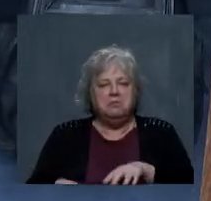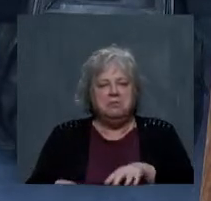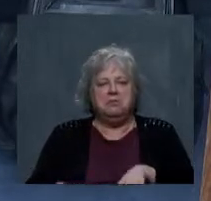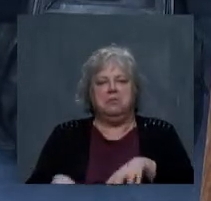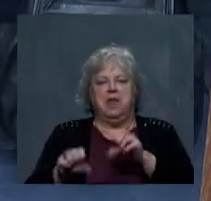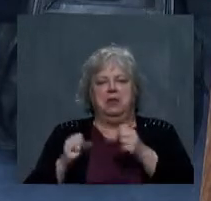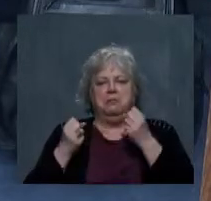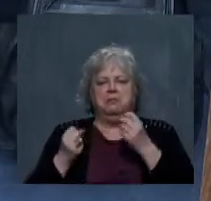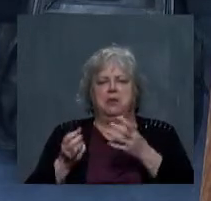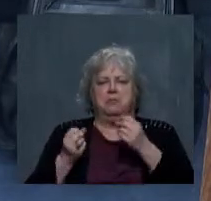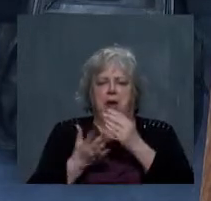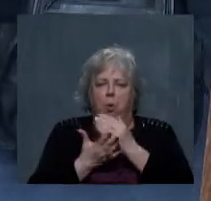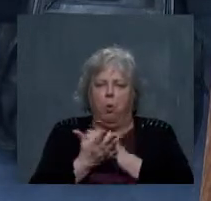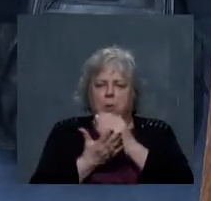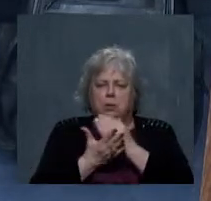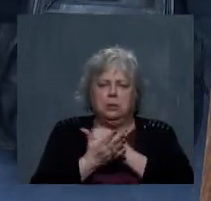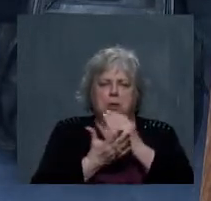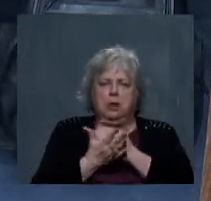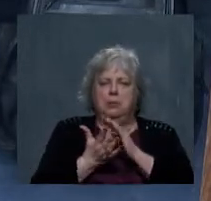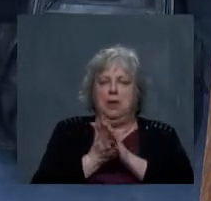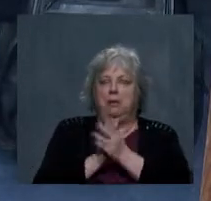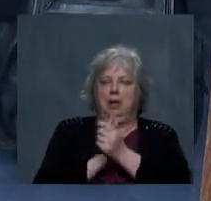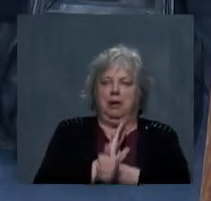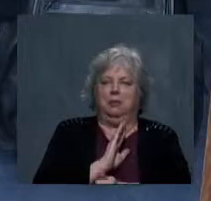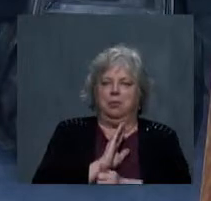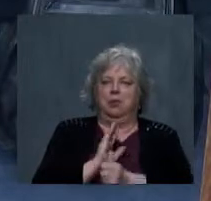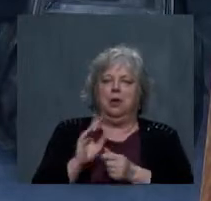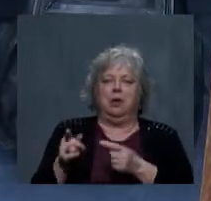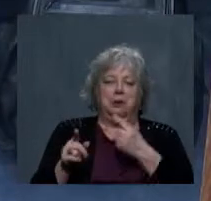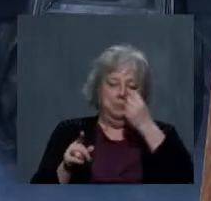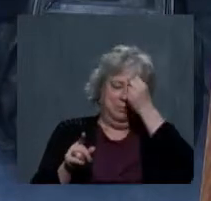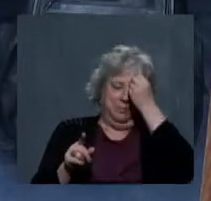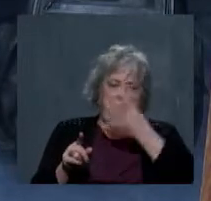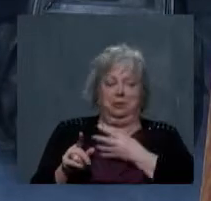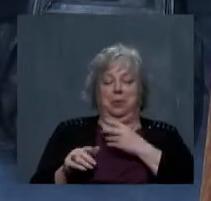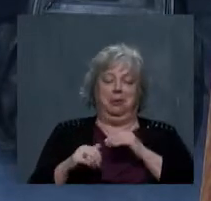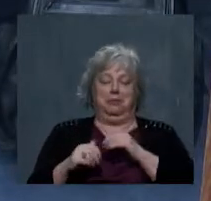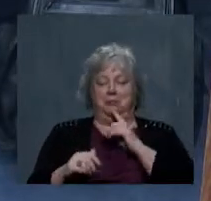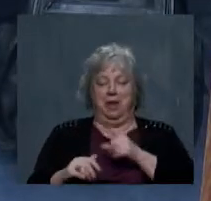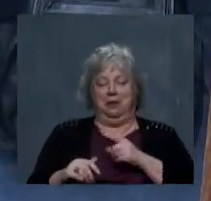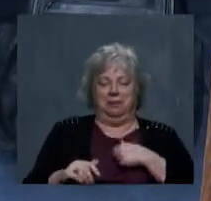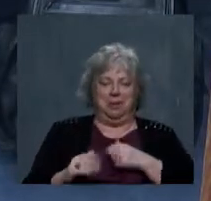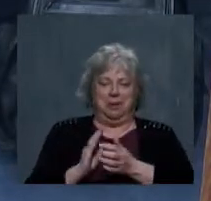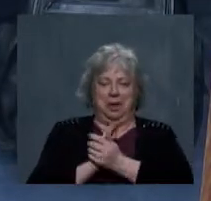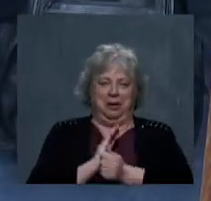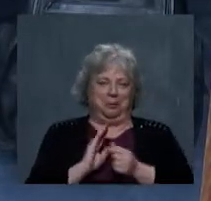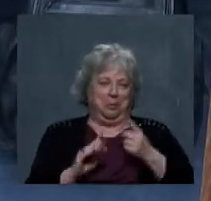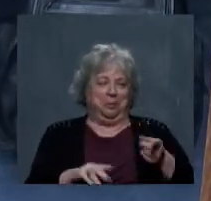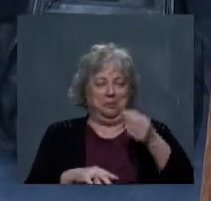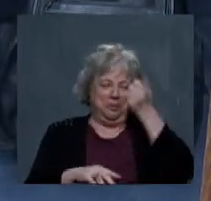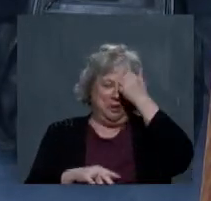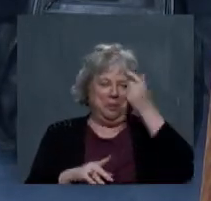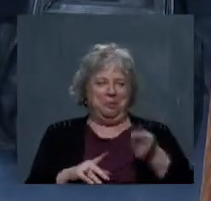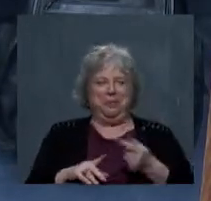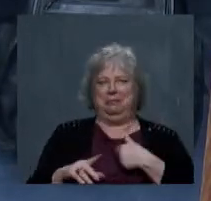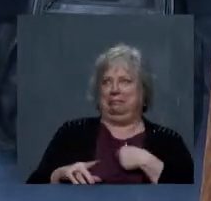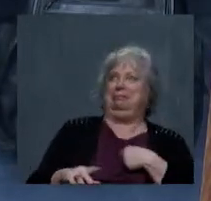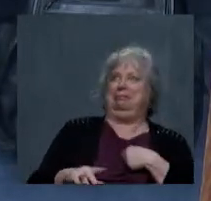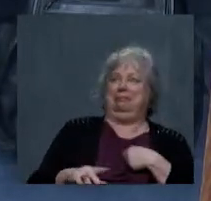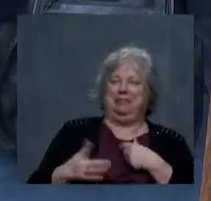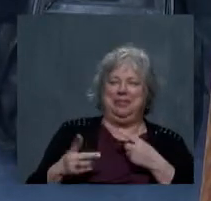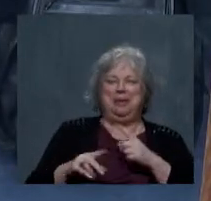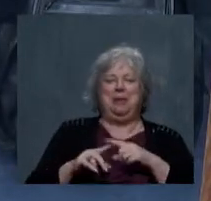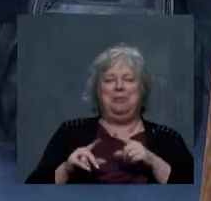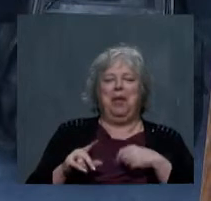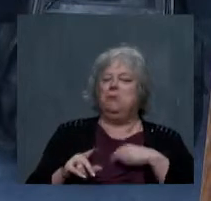an expert on it. So, and he lets me know that he's an expert and how dumb I am about it. But what I have